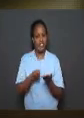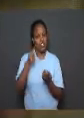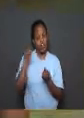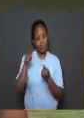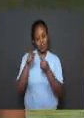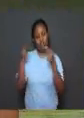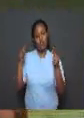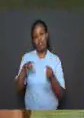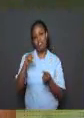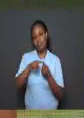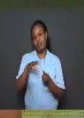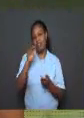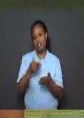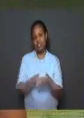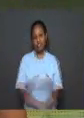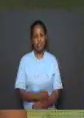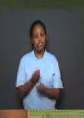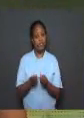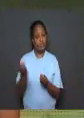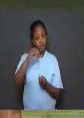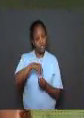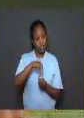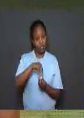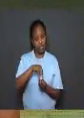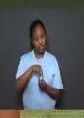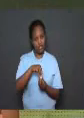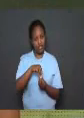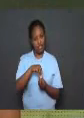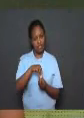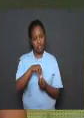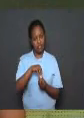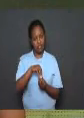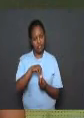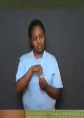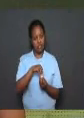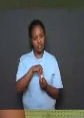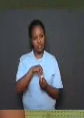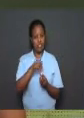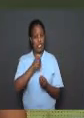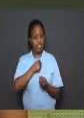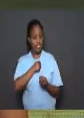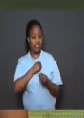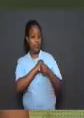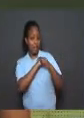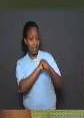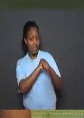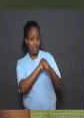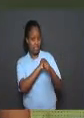them. In addition, protection against